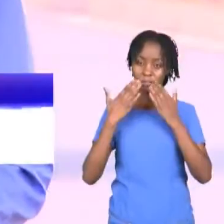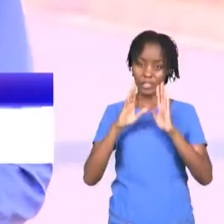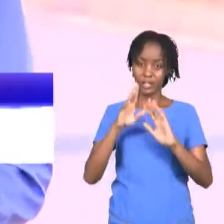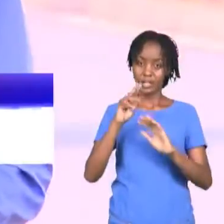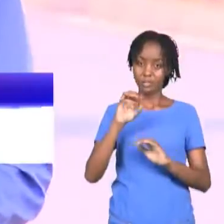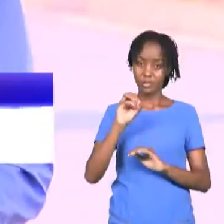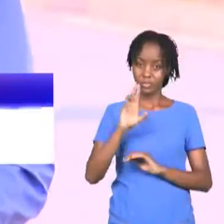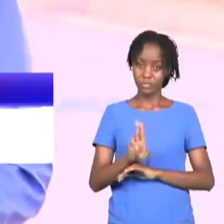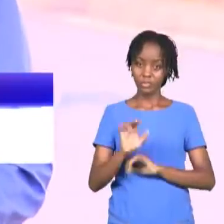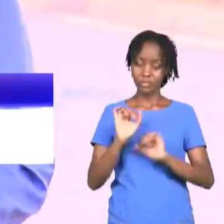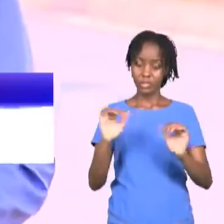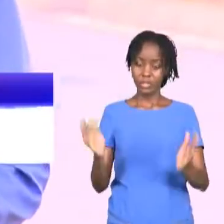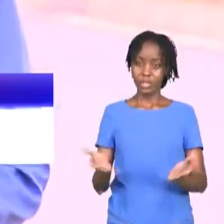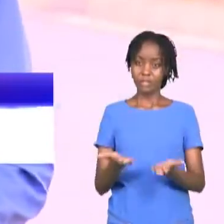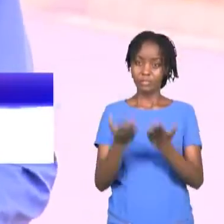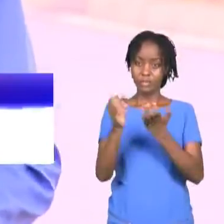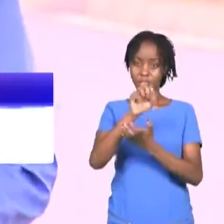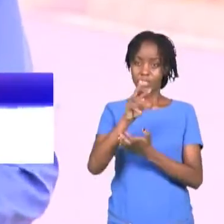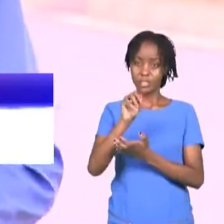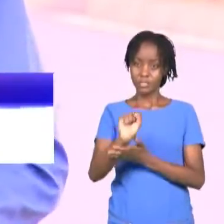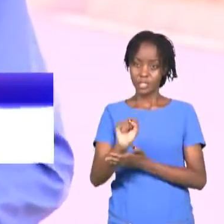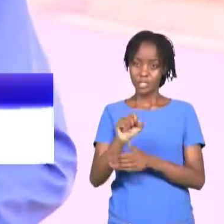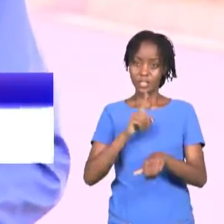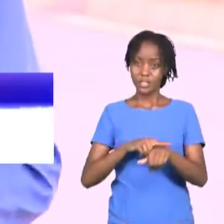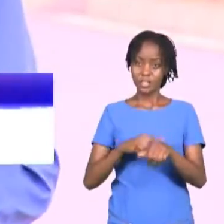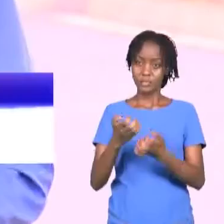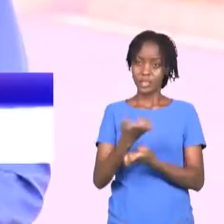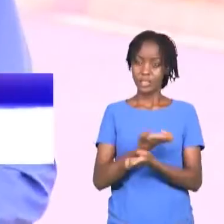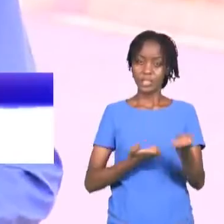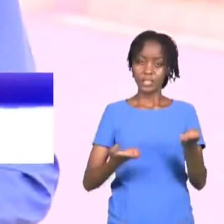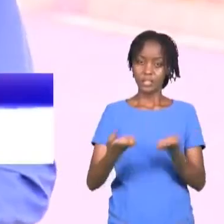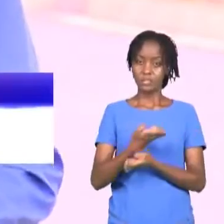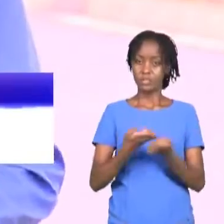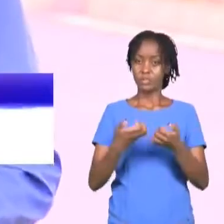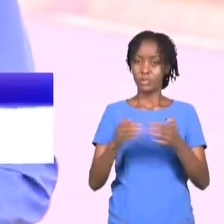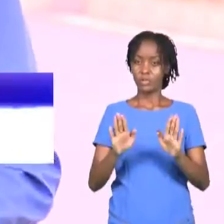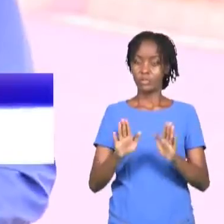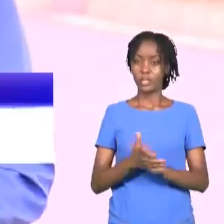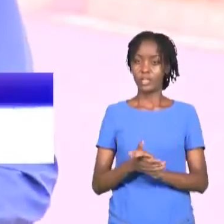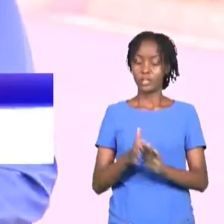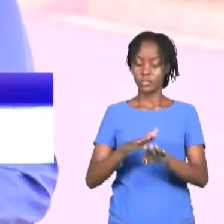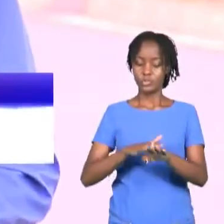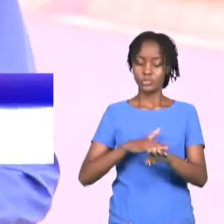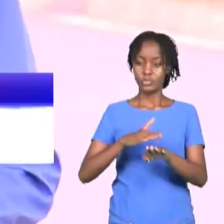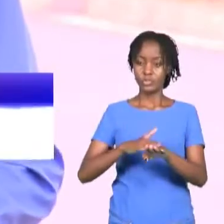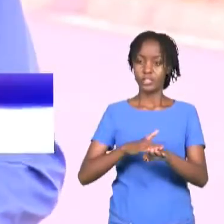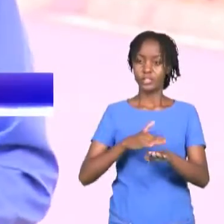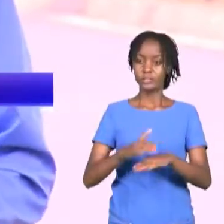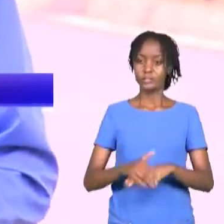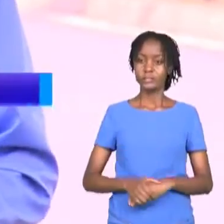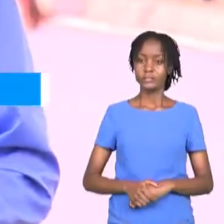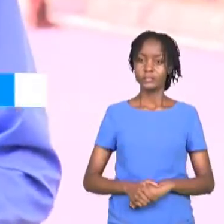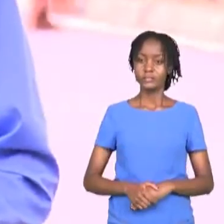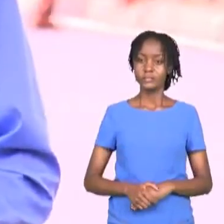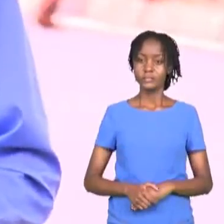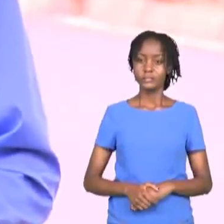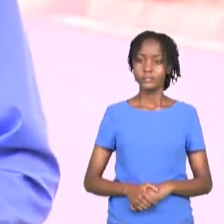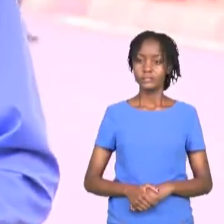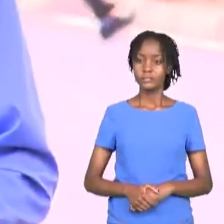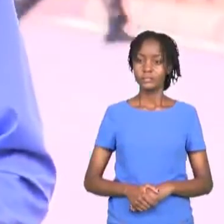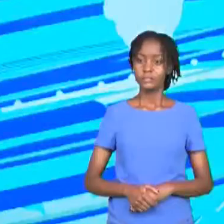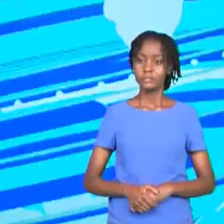expected to boost SMEs at a time when the economy gradually reopens. Kennedy Kimani, Switch TV,